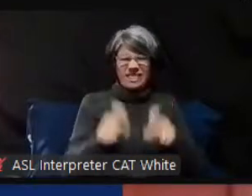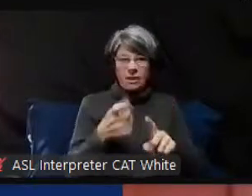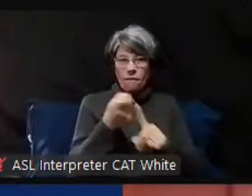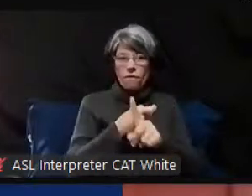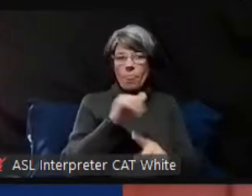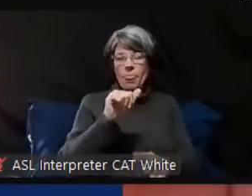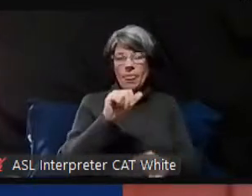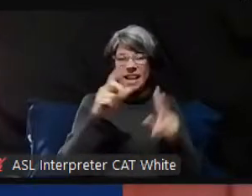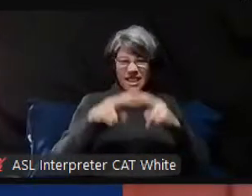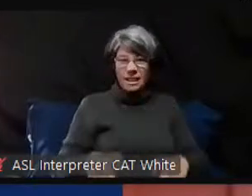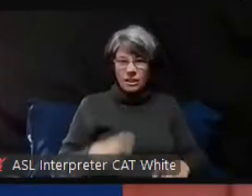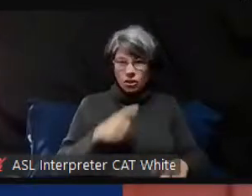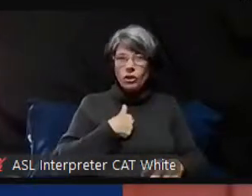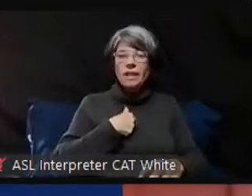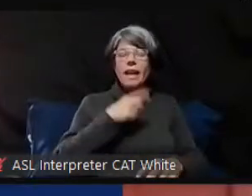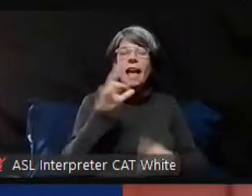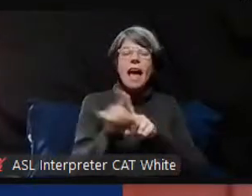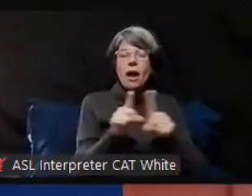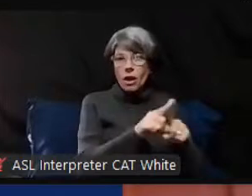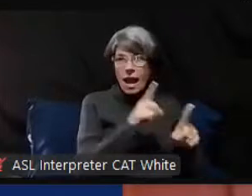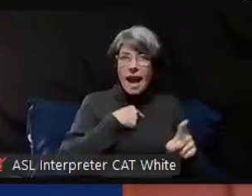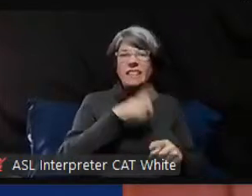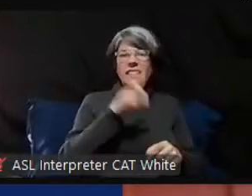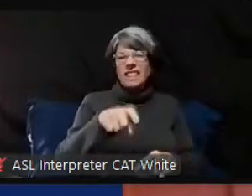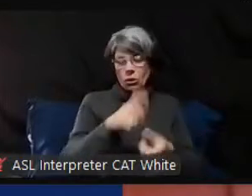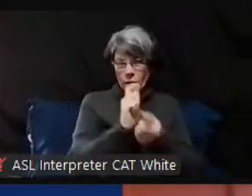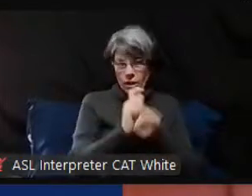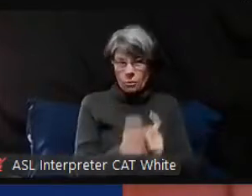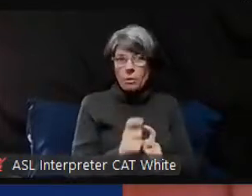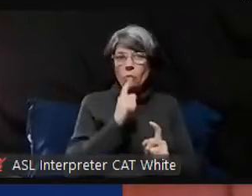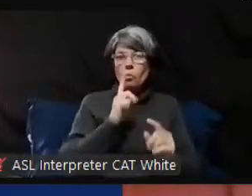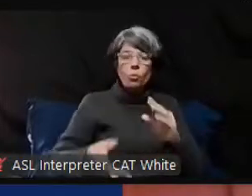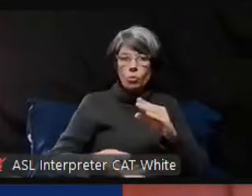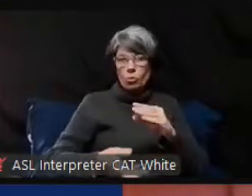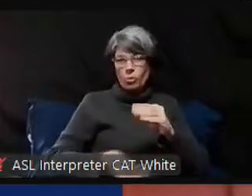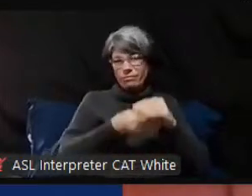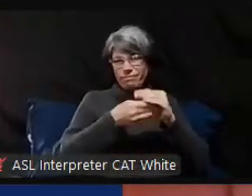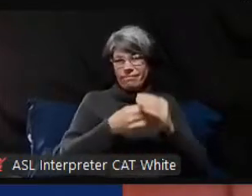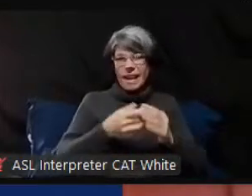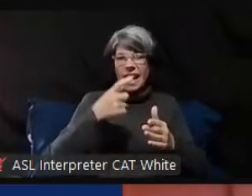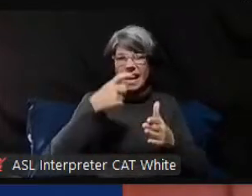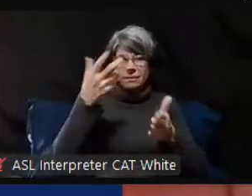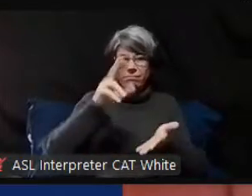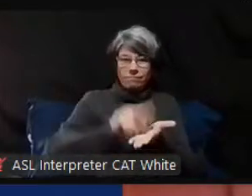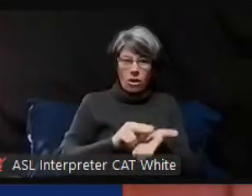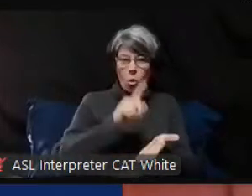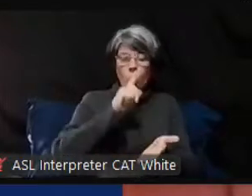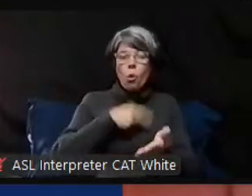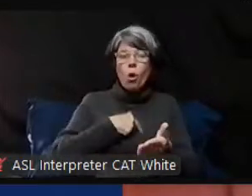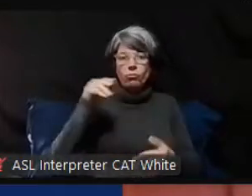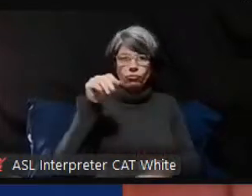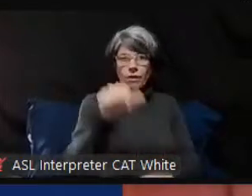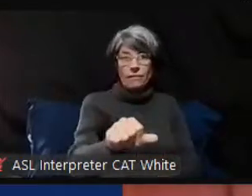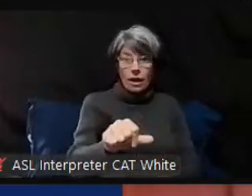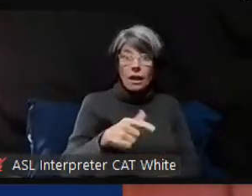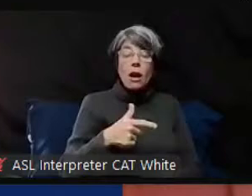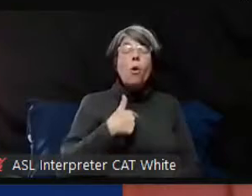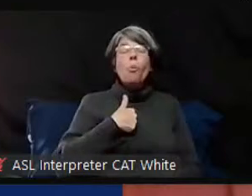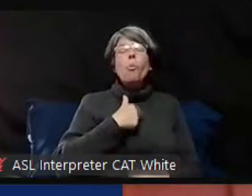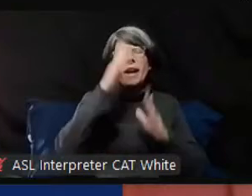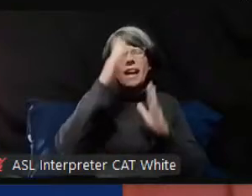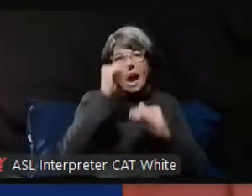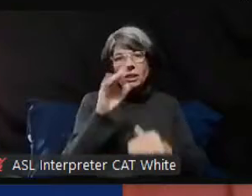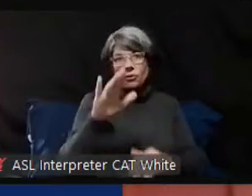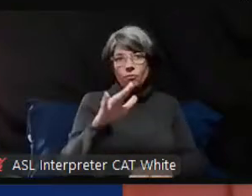office on a flow basis, and necessary adjustments may result in adjusted tax bills or refunds. We ask for your patience as this